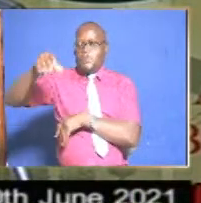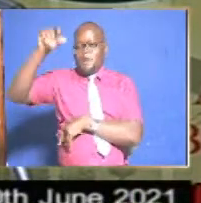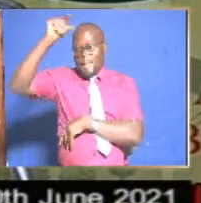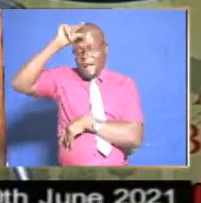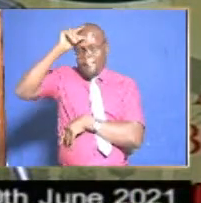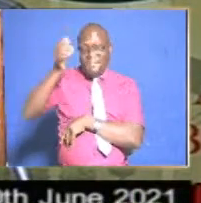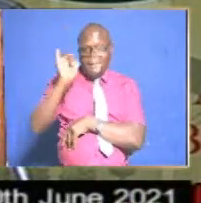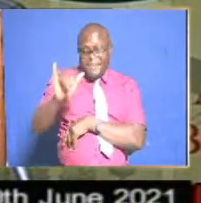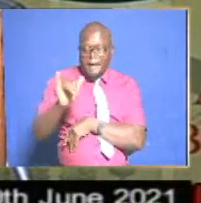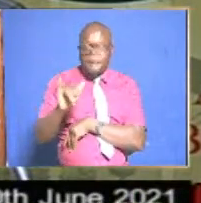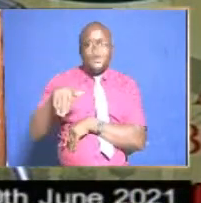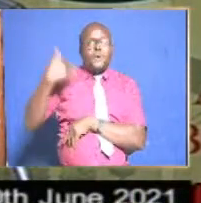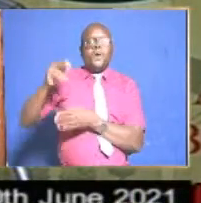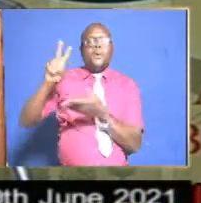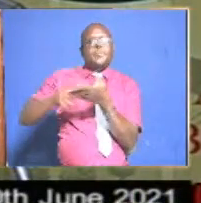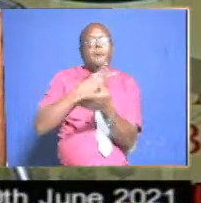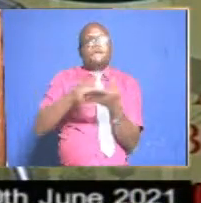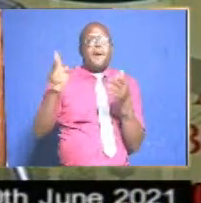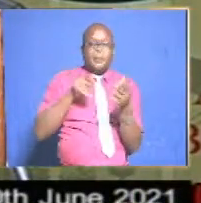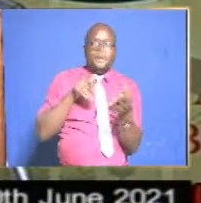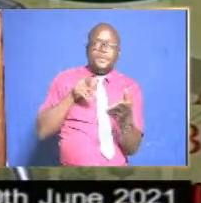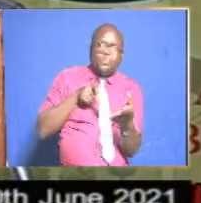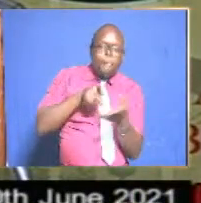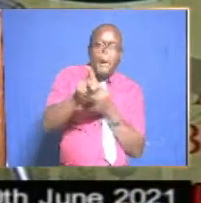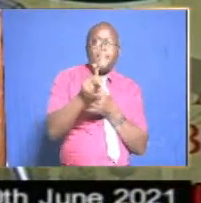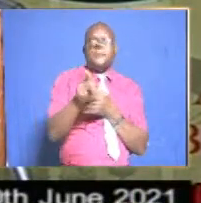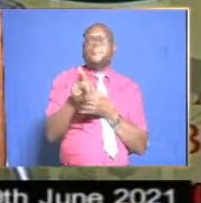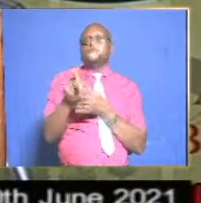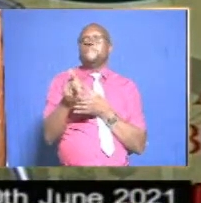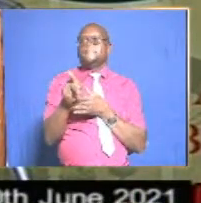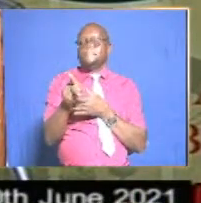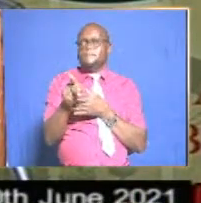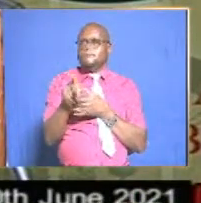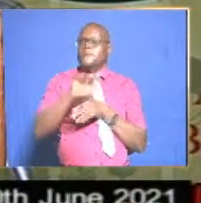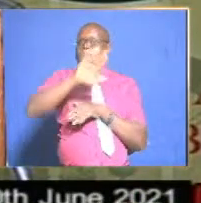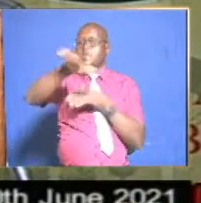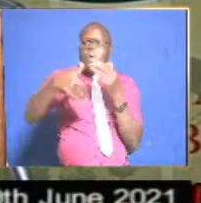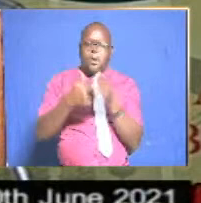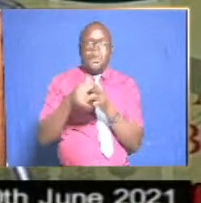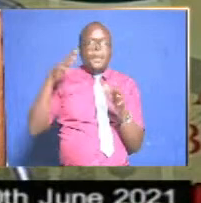that persistently fail to comply with the directive to clear pending bills.